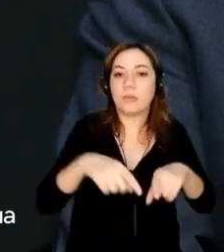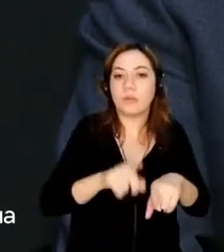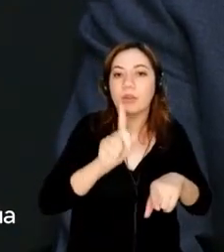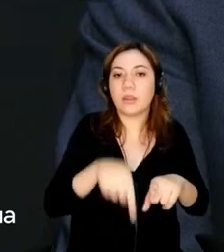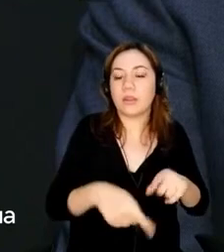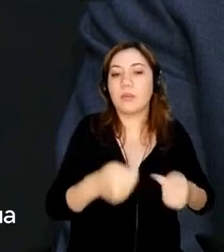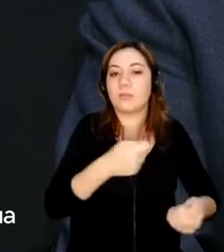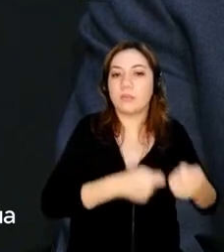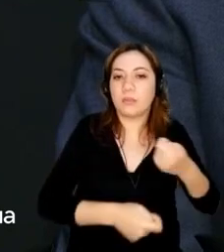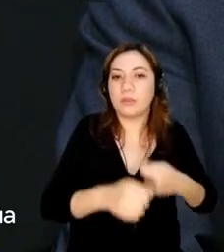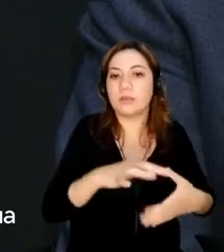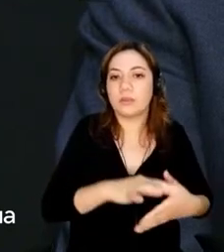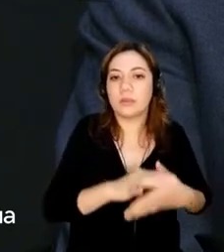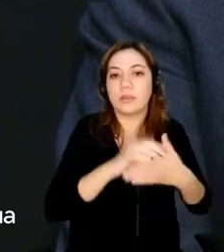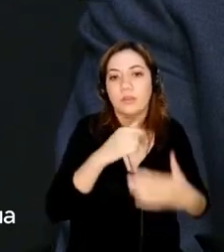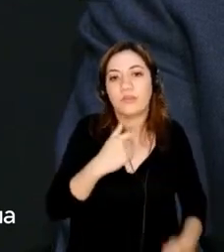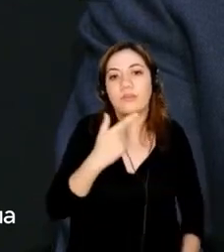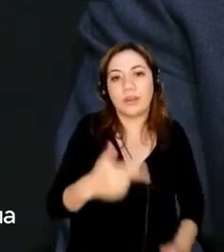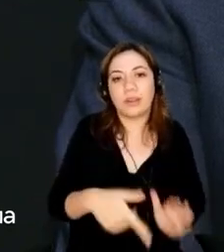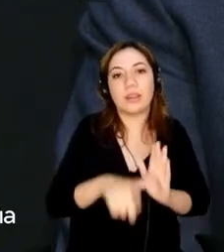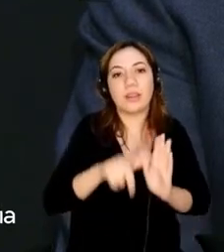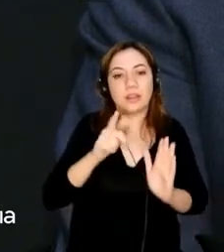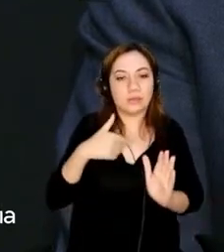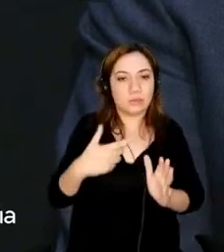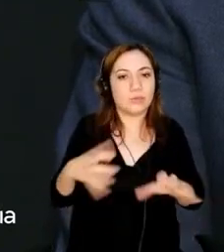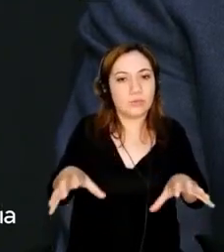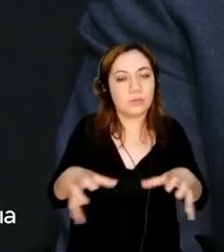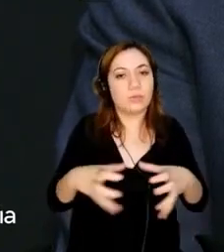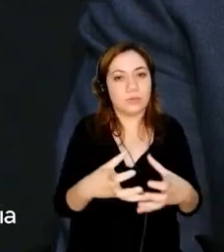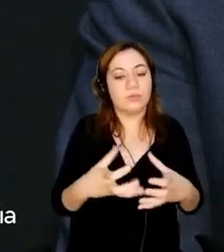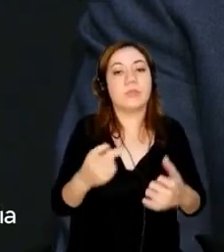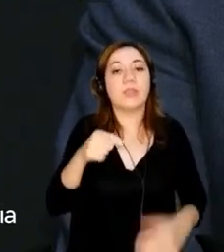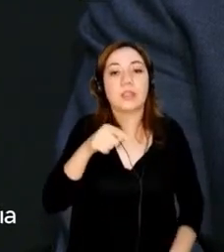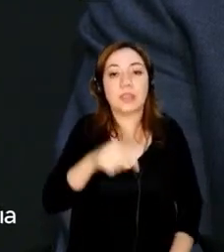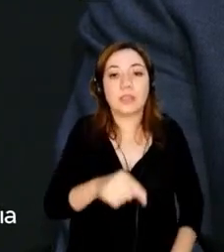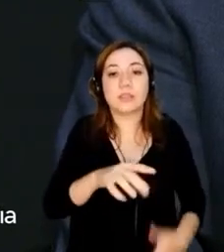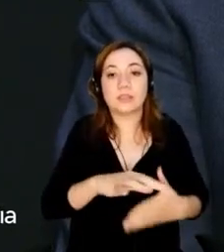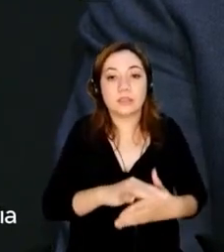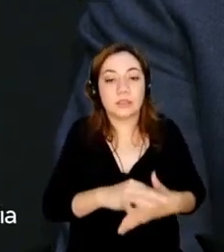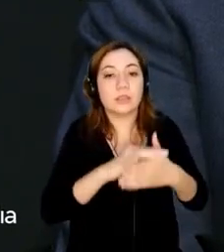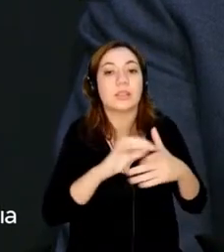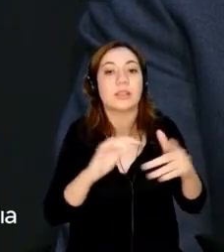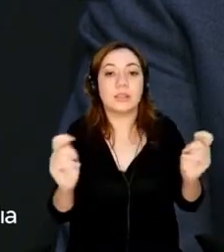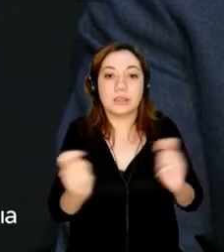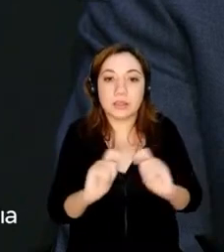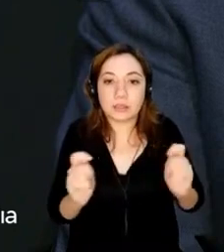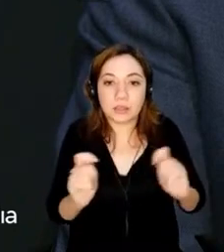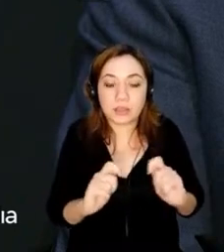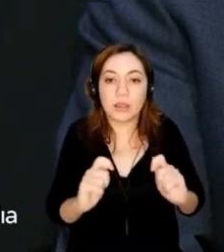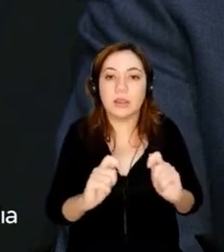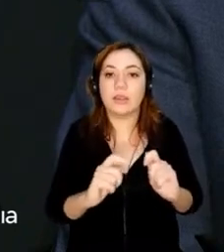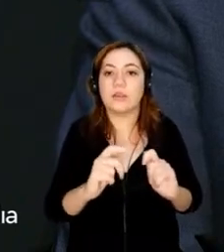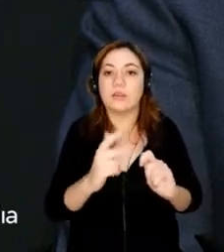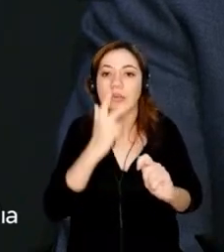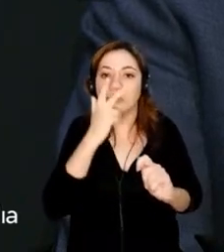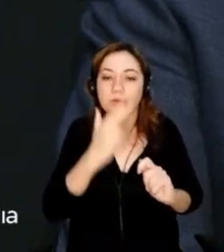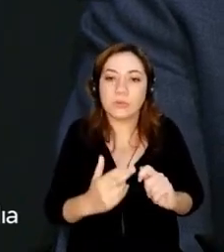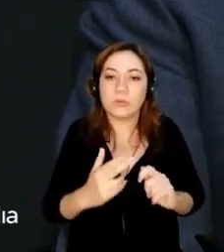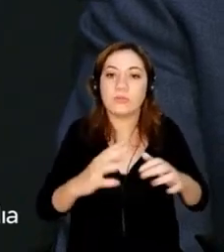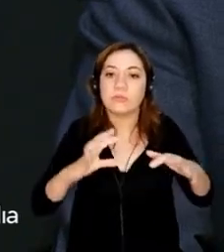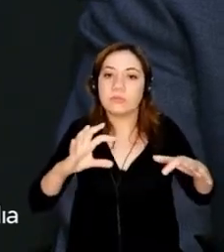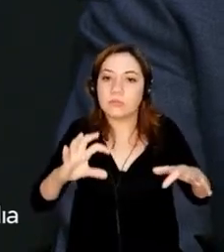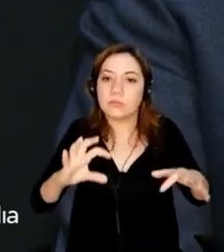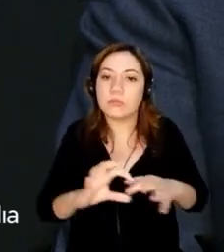team. That leader was willing to sign up for the value that we were estimating